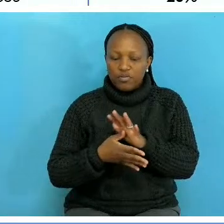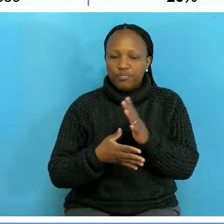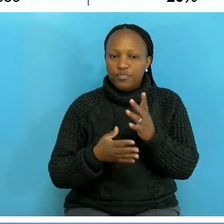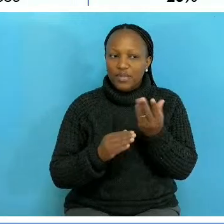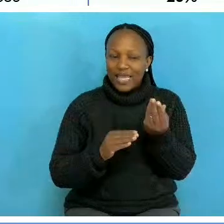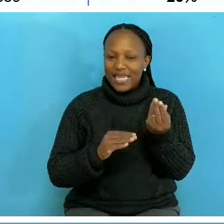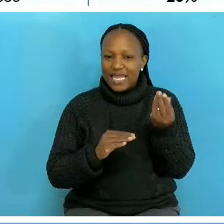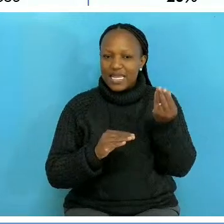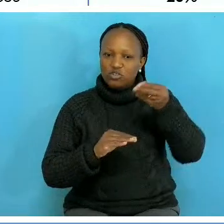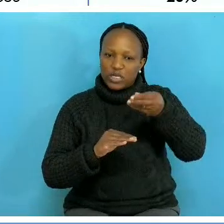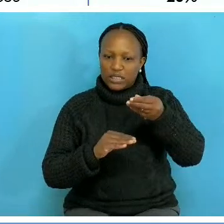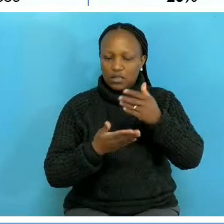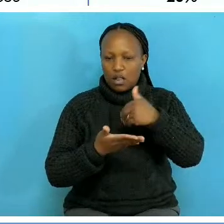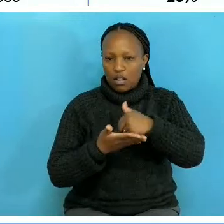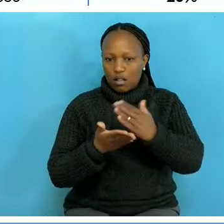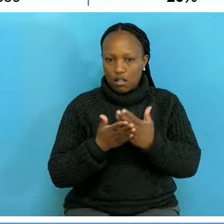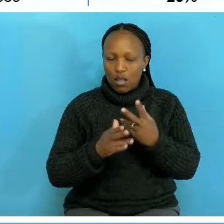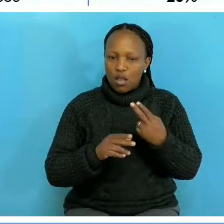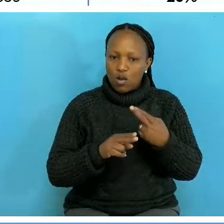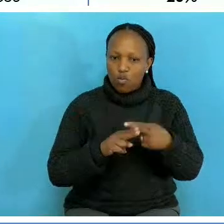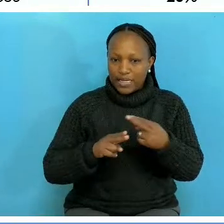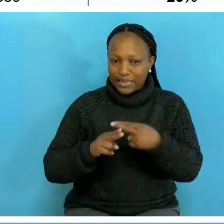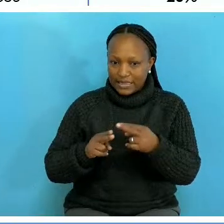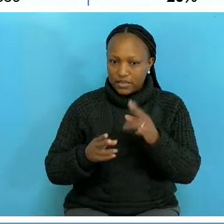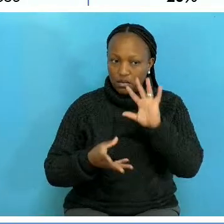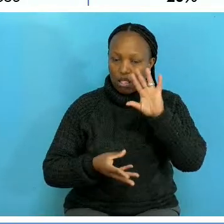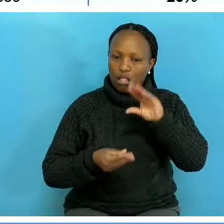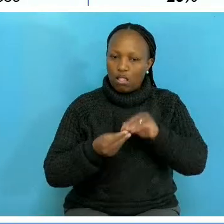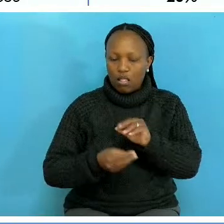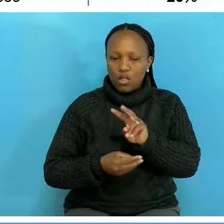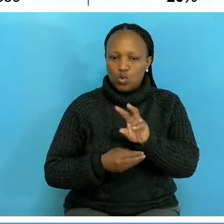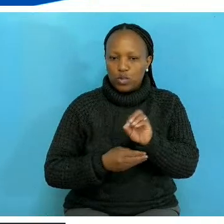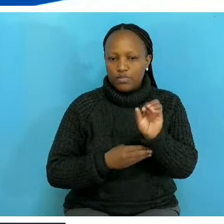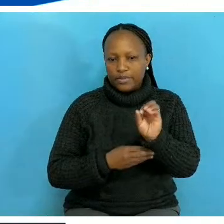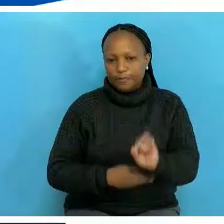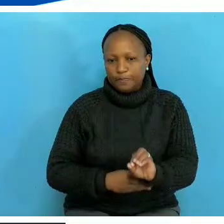and rent, 20%.